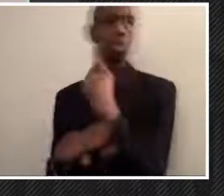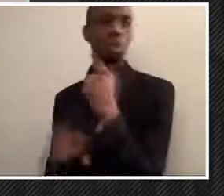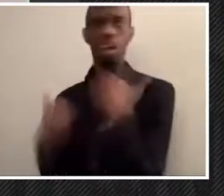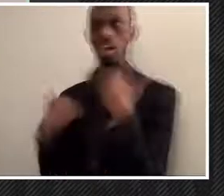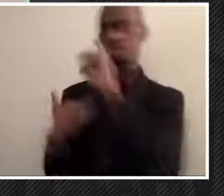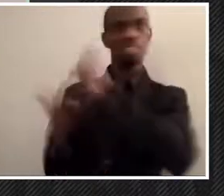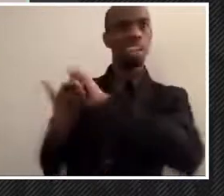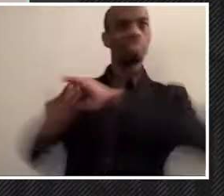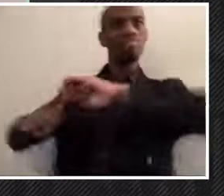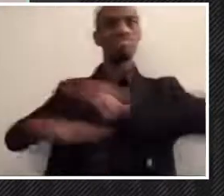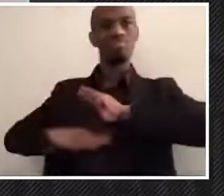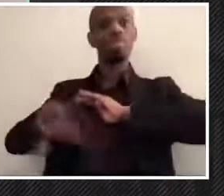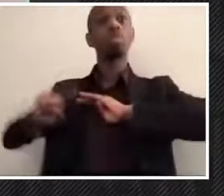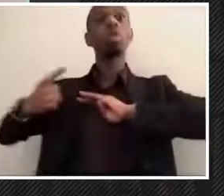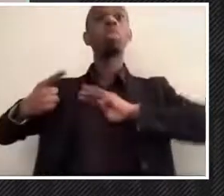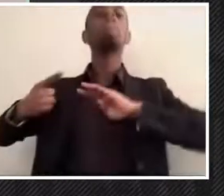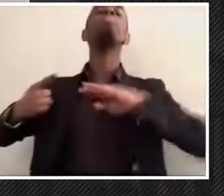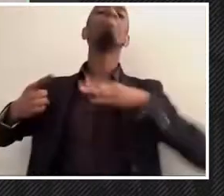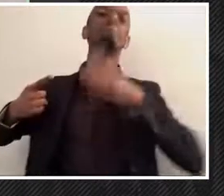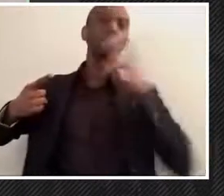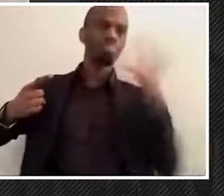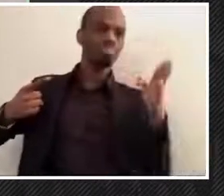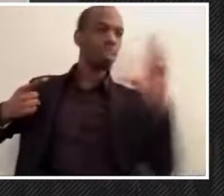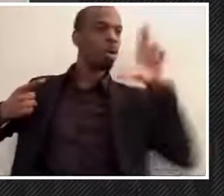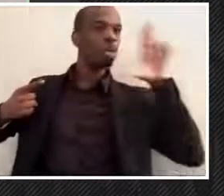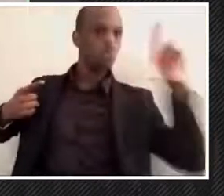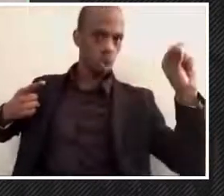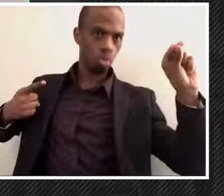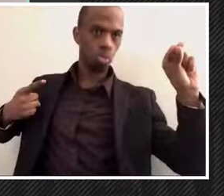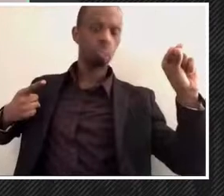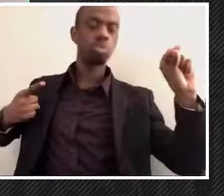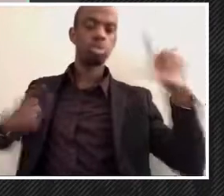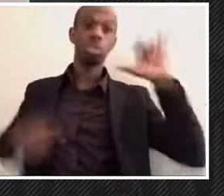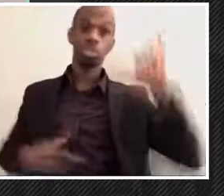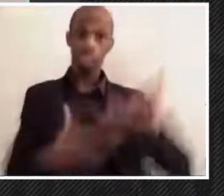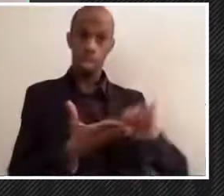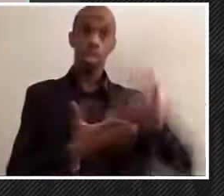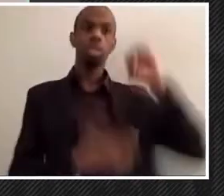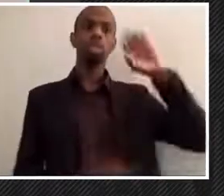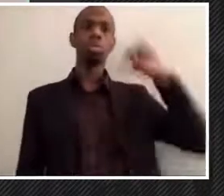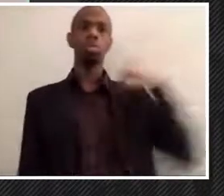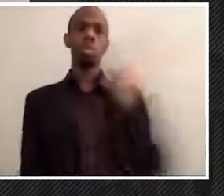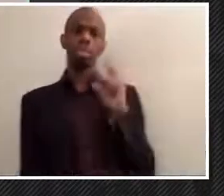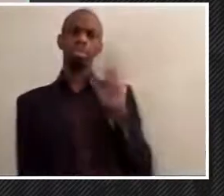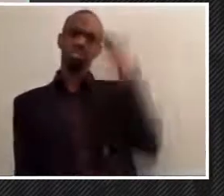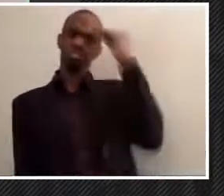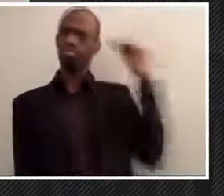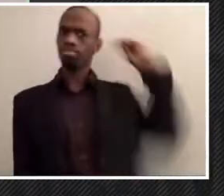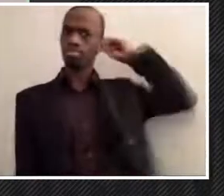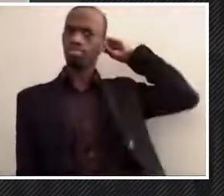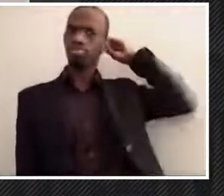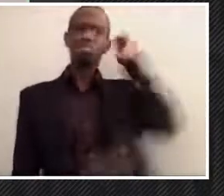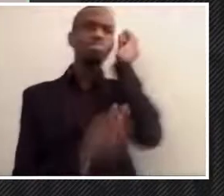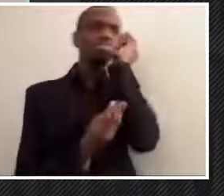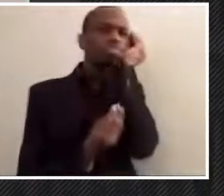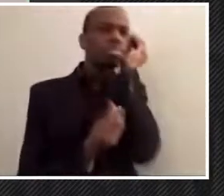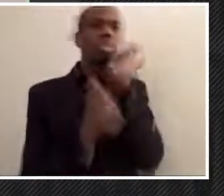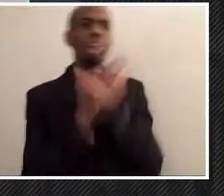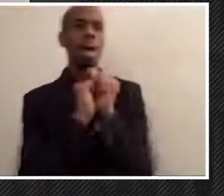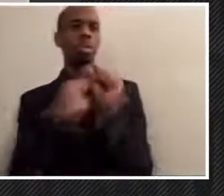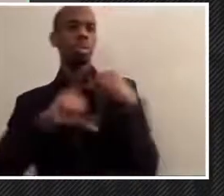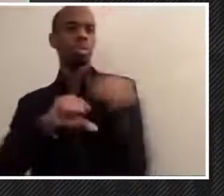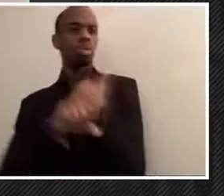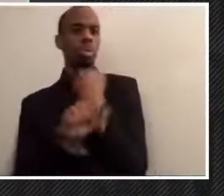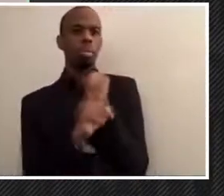even wrestle with police defunding. We have to be thinking about how can we make people better neighbors,